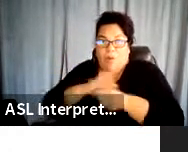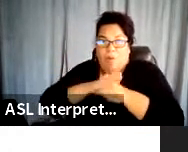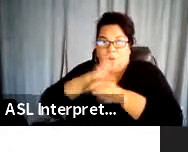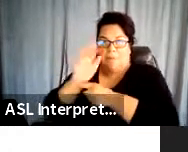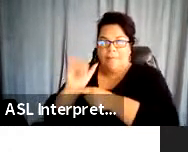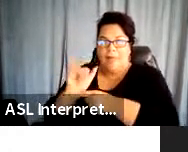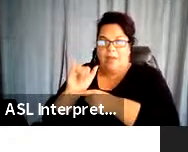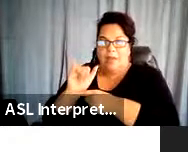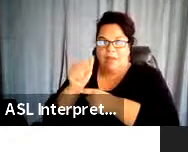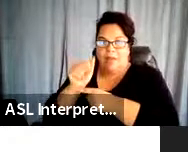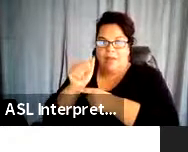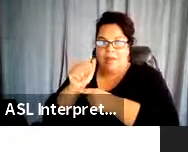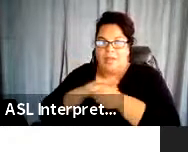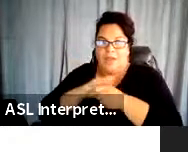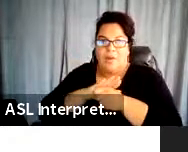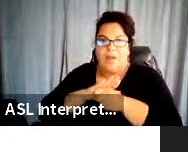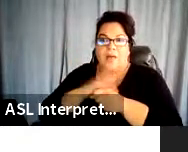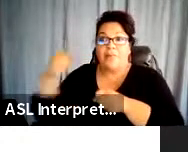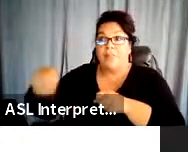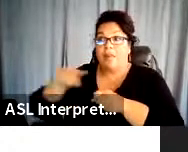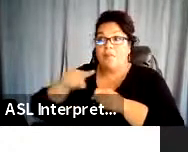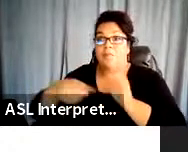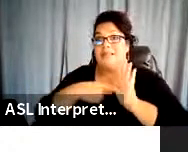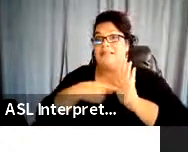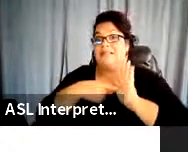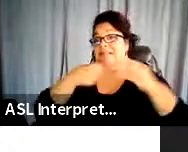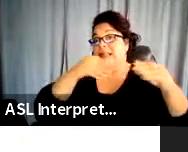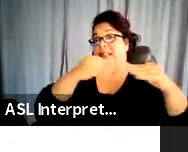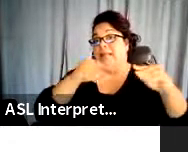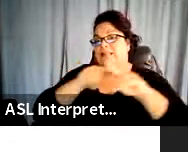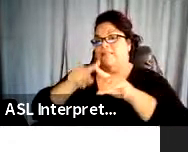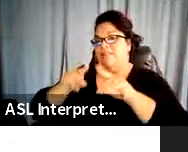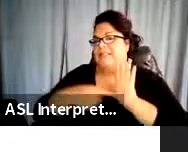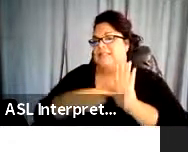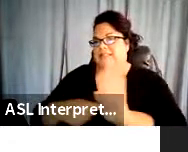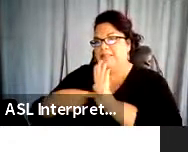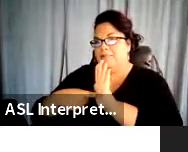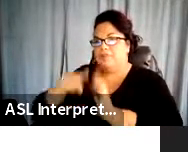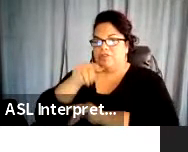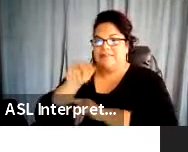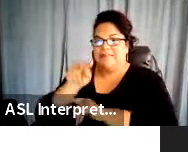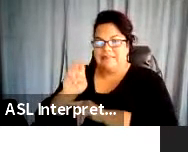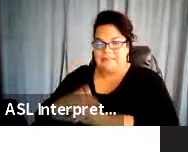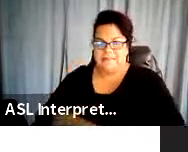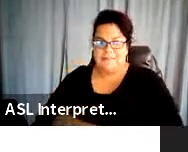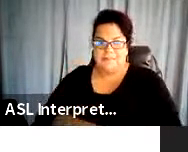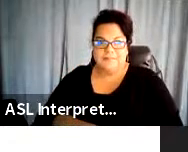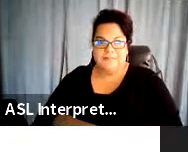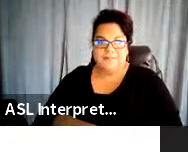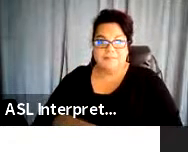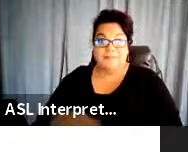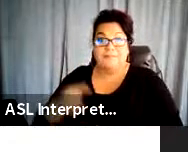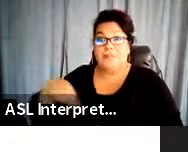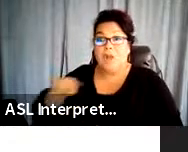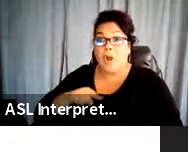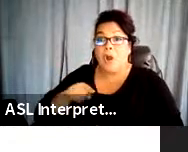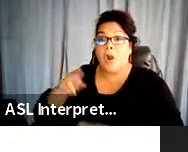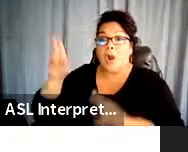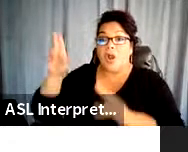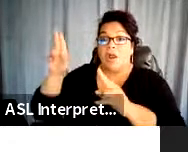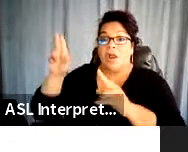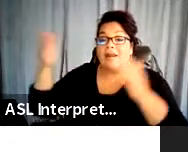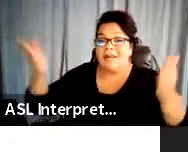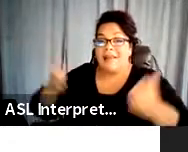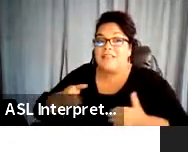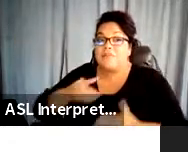they'll be selling exhibitors zines at their stores. Our guest of honor for this year is Tiny